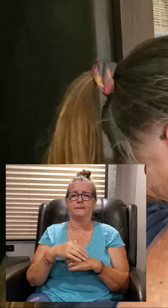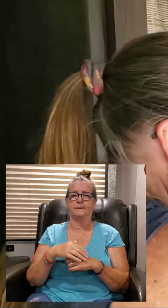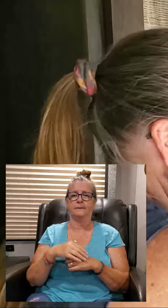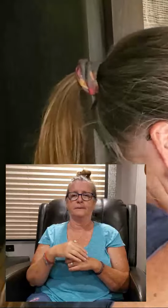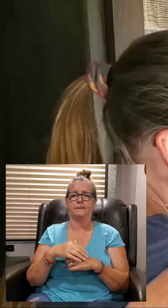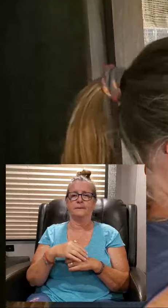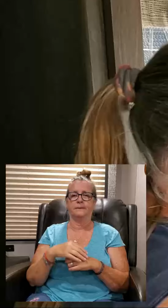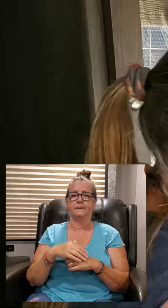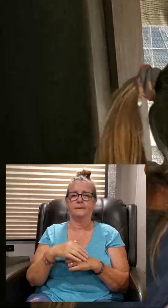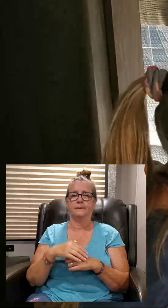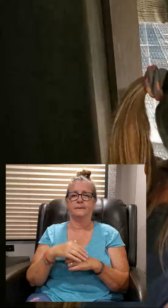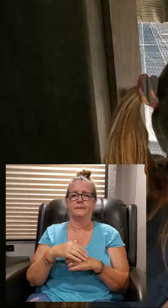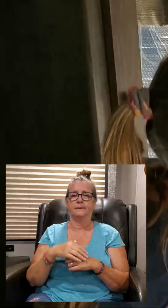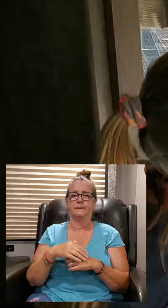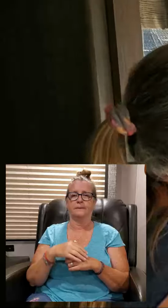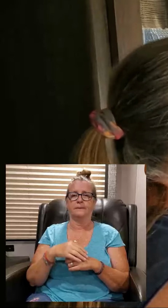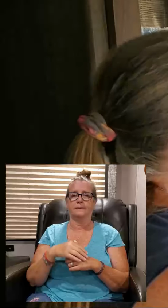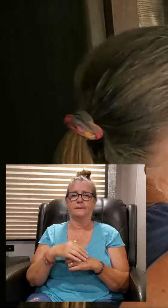this done.